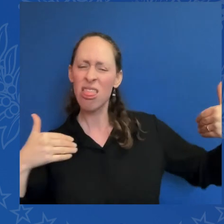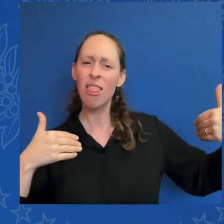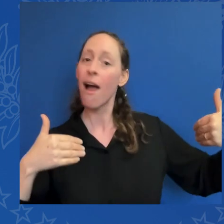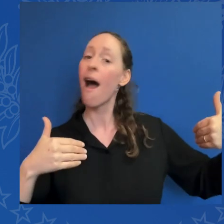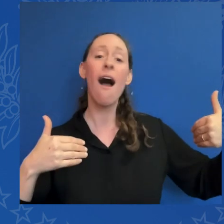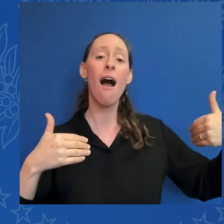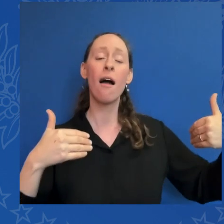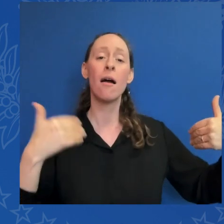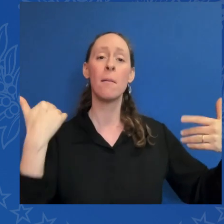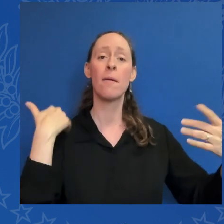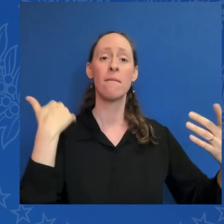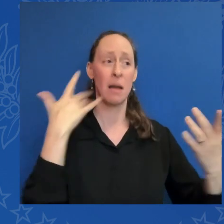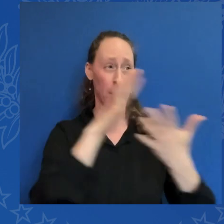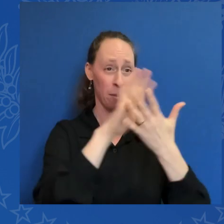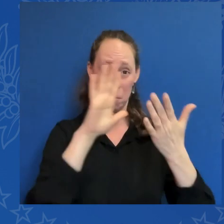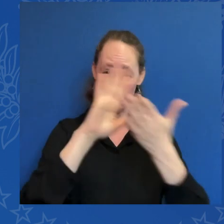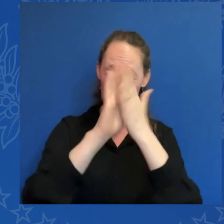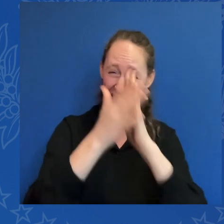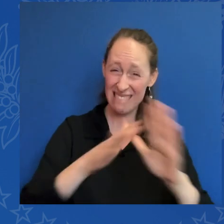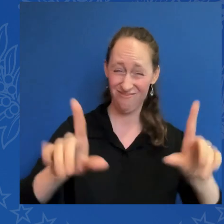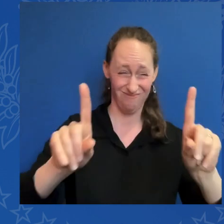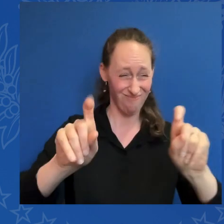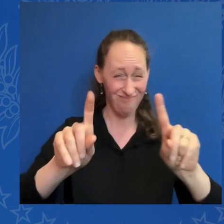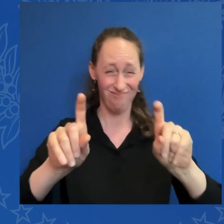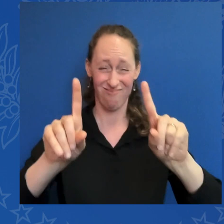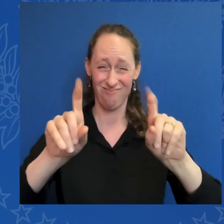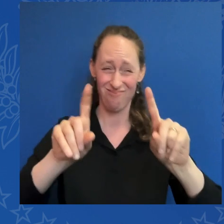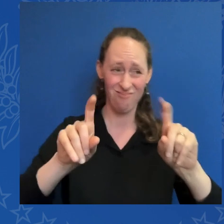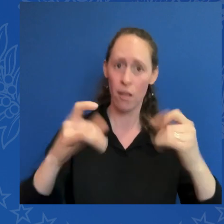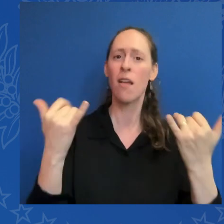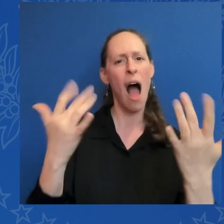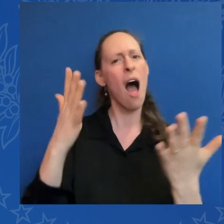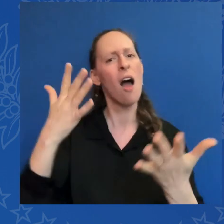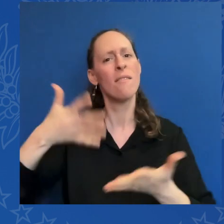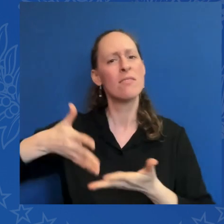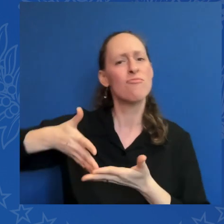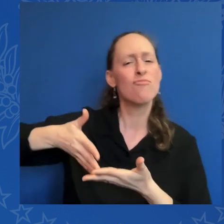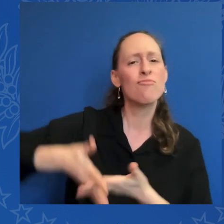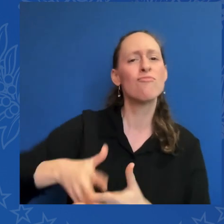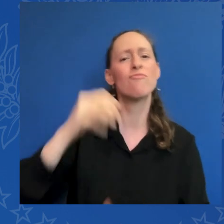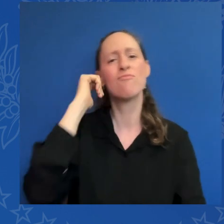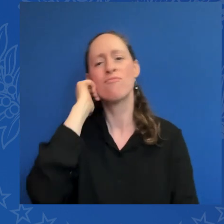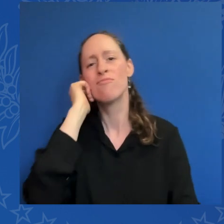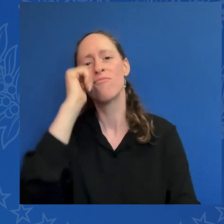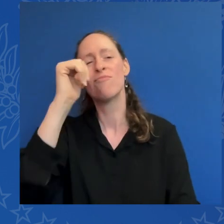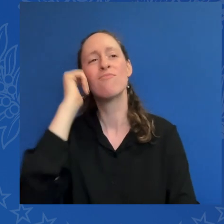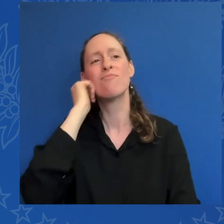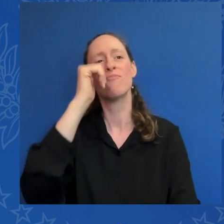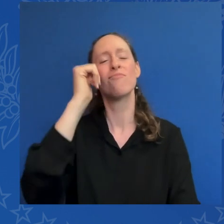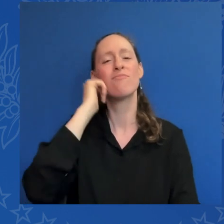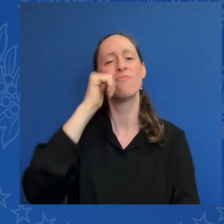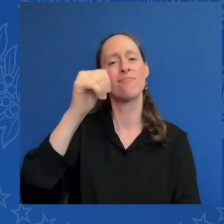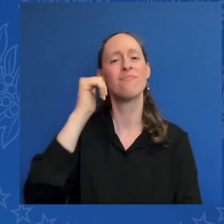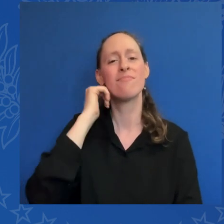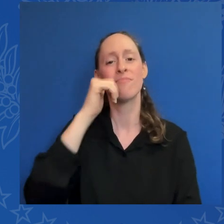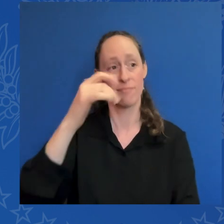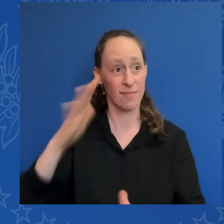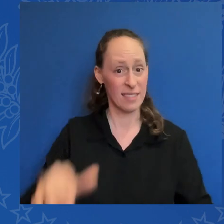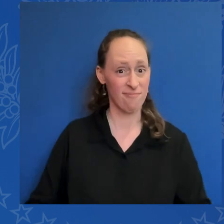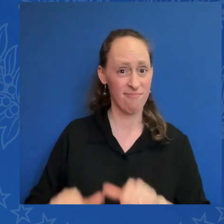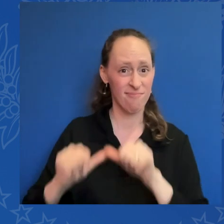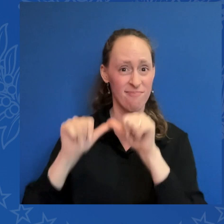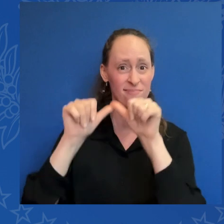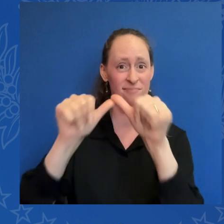people's lives. Few would have thought this possible 25 years ago. The Good